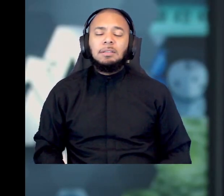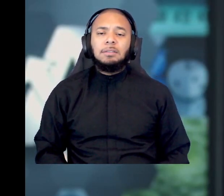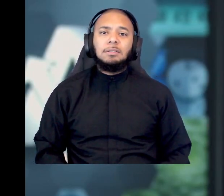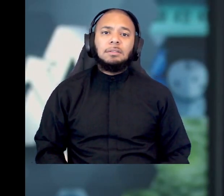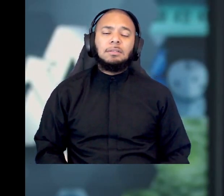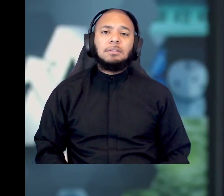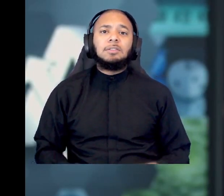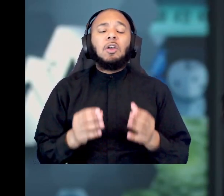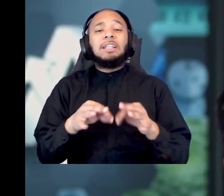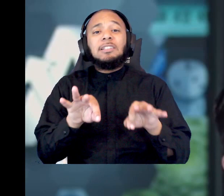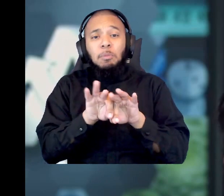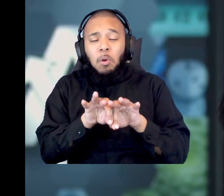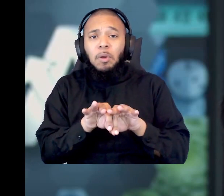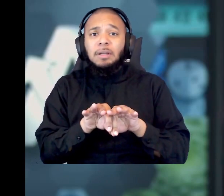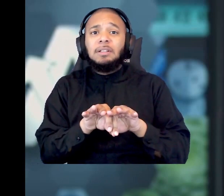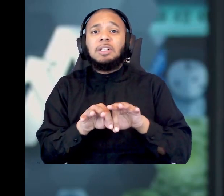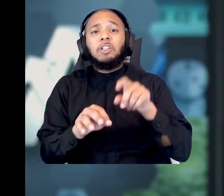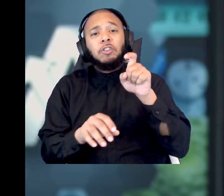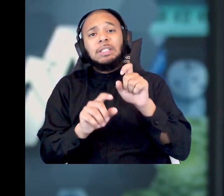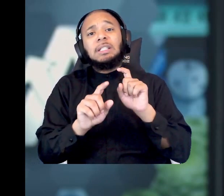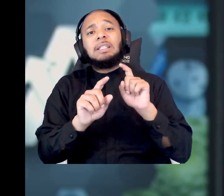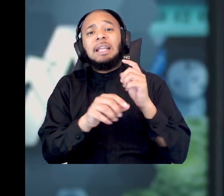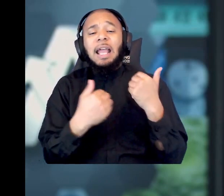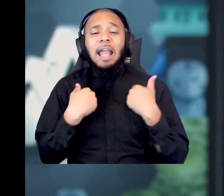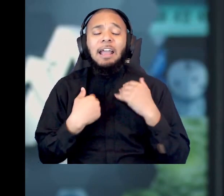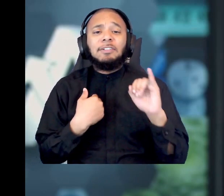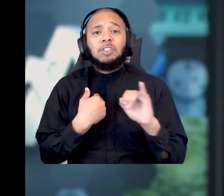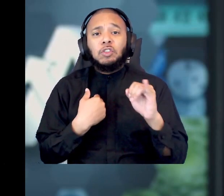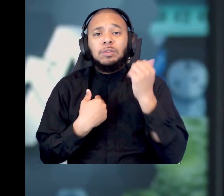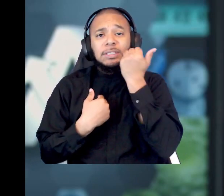get dental insurance and make sure you go twice a year so that you don't have to